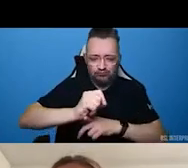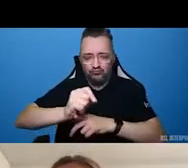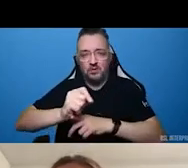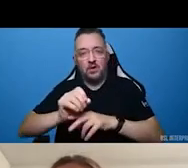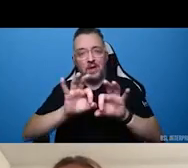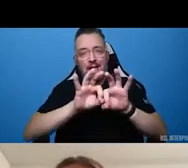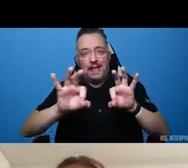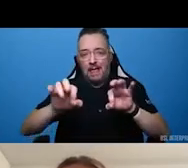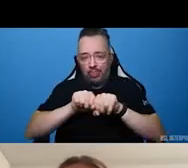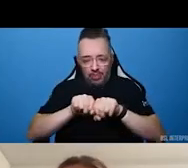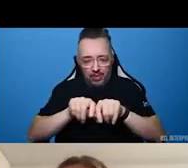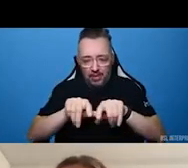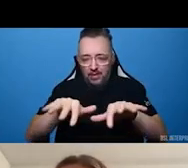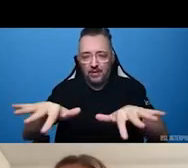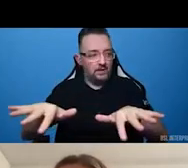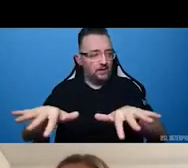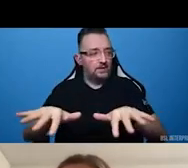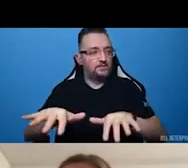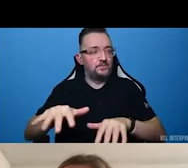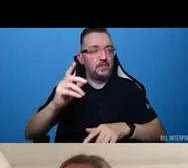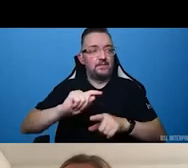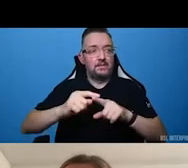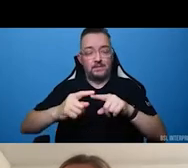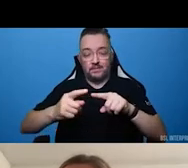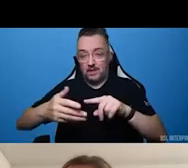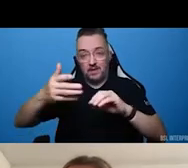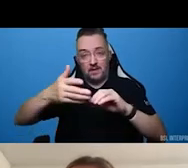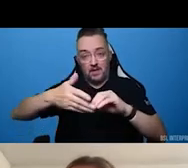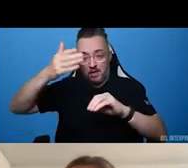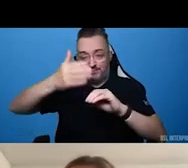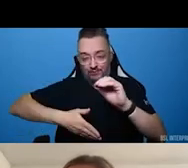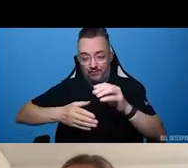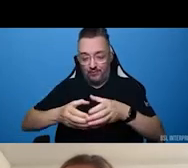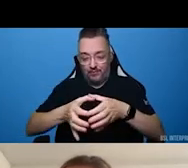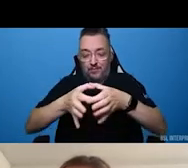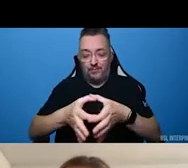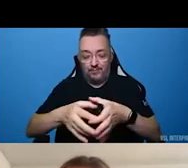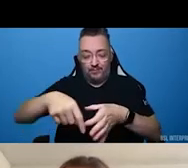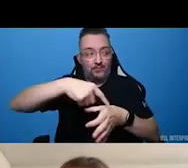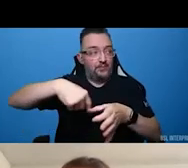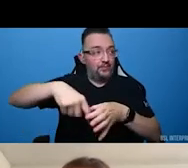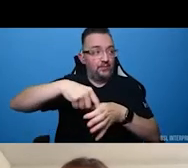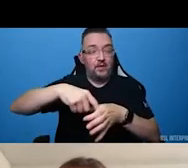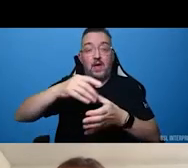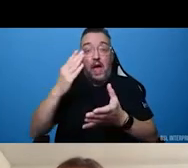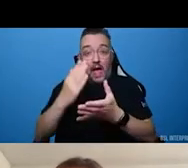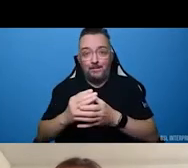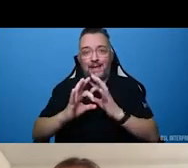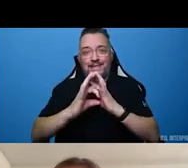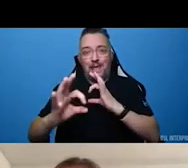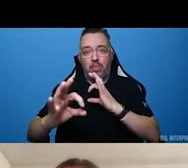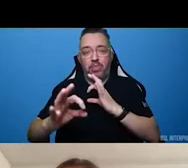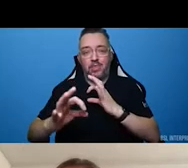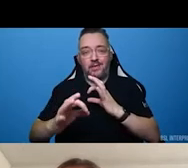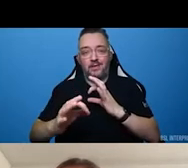trajectories with cross sections of original cables that are embedded fossil-like into the surface of the slate.